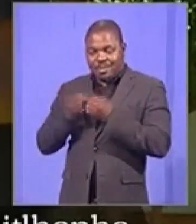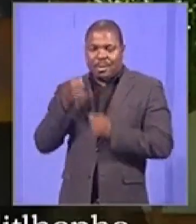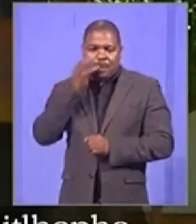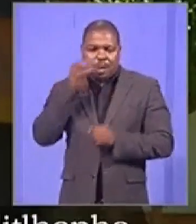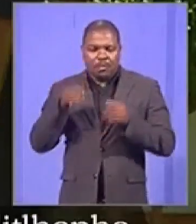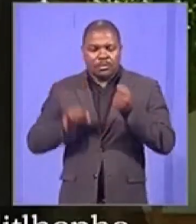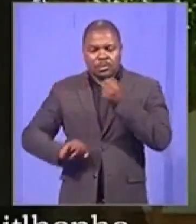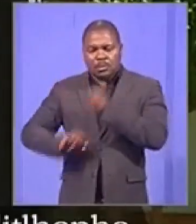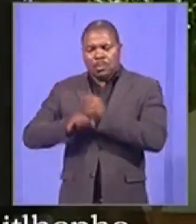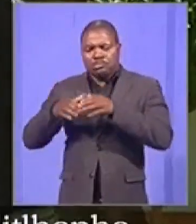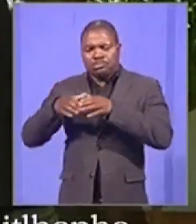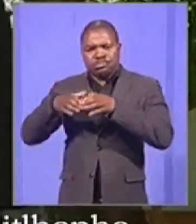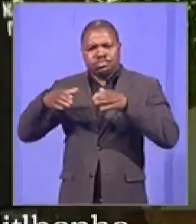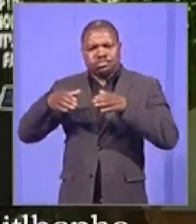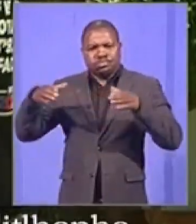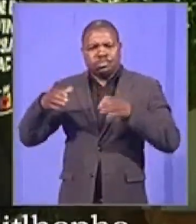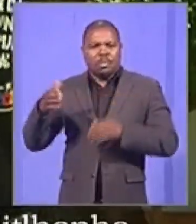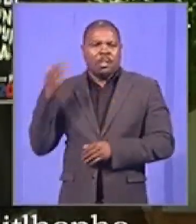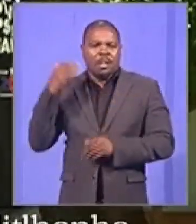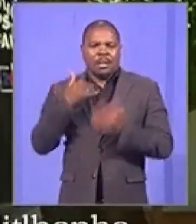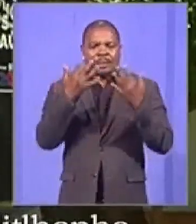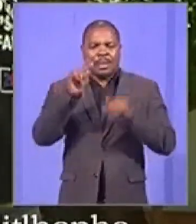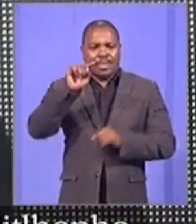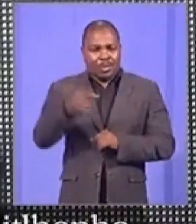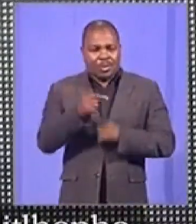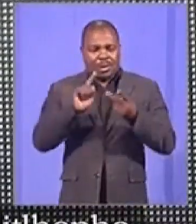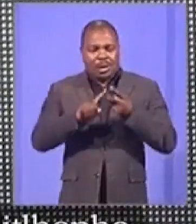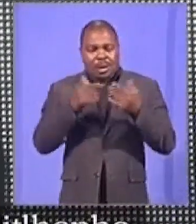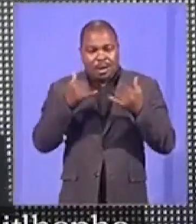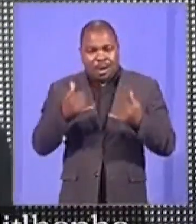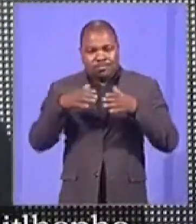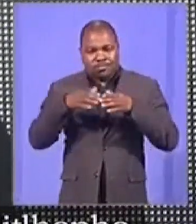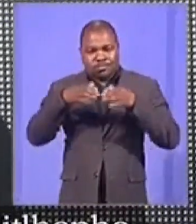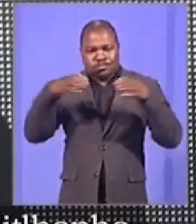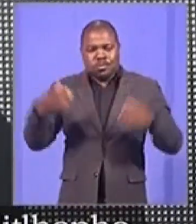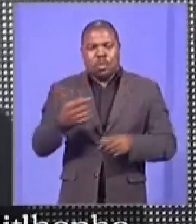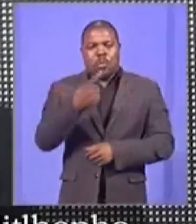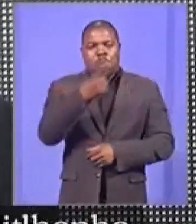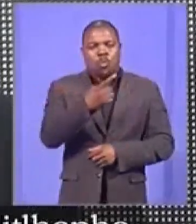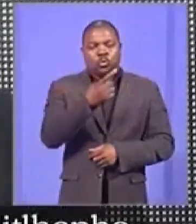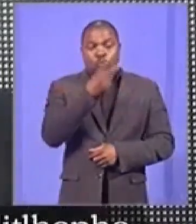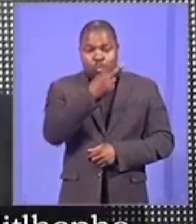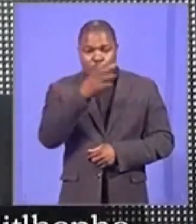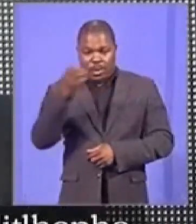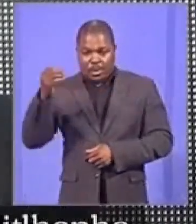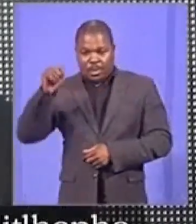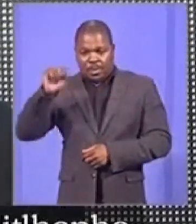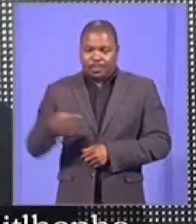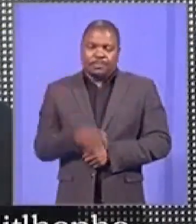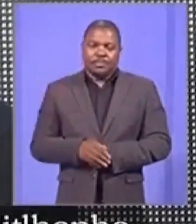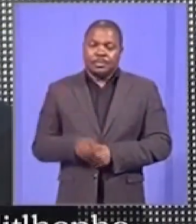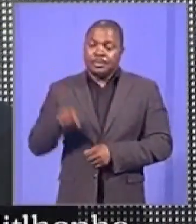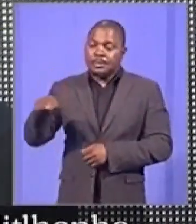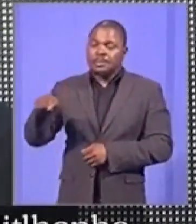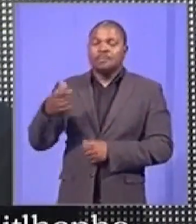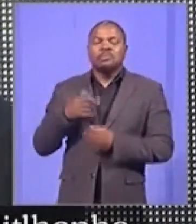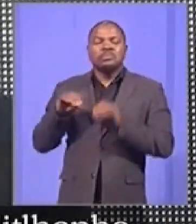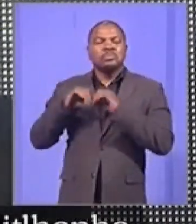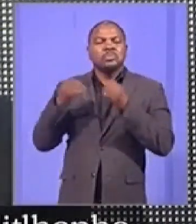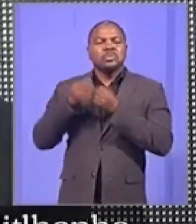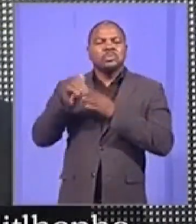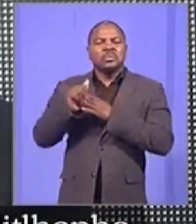e godile go tswa go batho ba le 10,000 go ya go ba le 200,000. Lekoko le eteletswe pele ke motlhotlhi